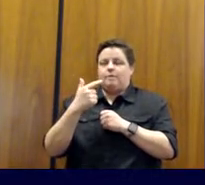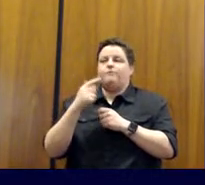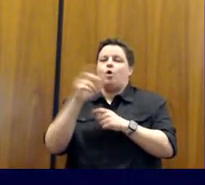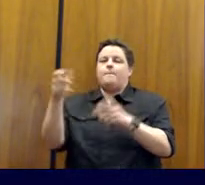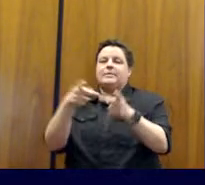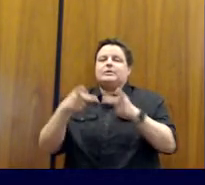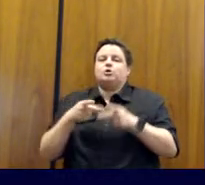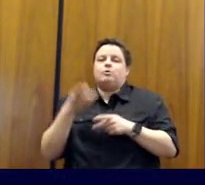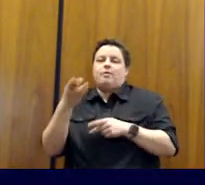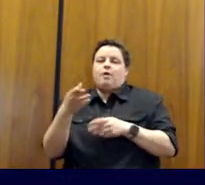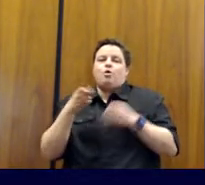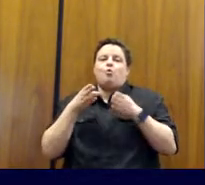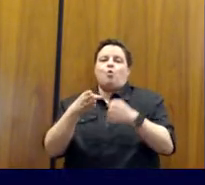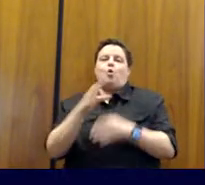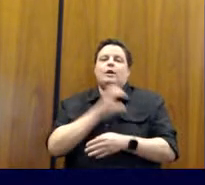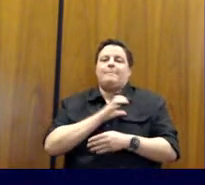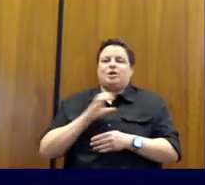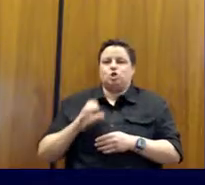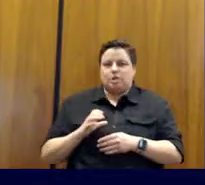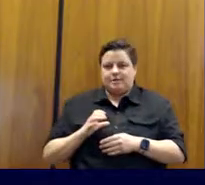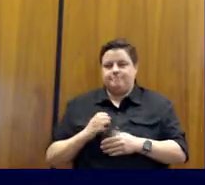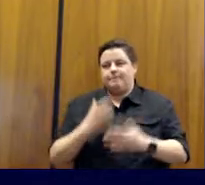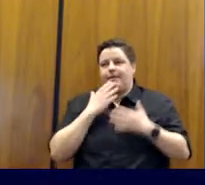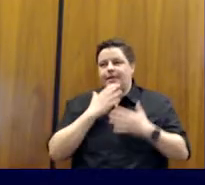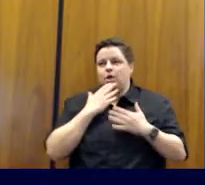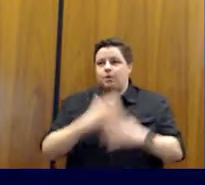Commission. Thank you.